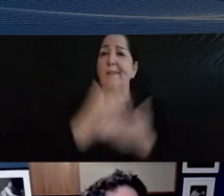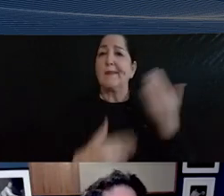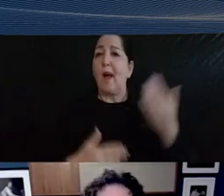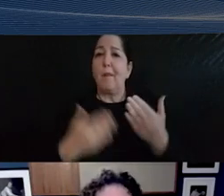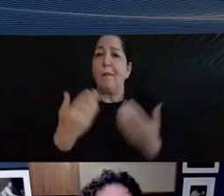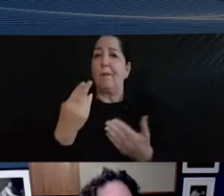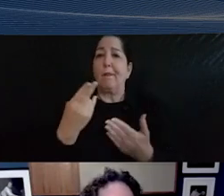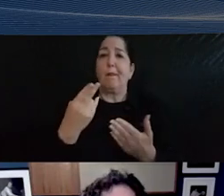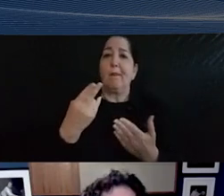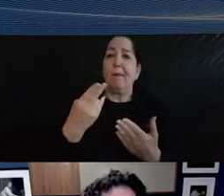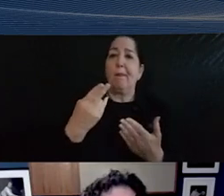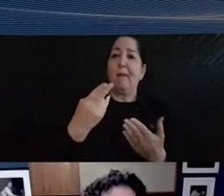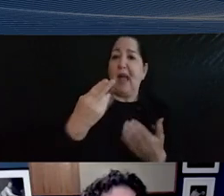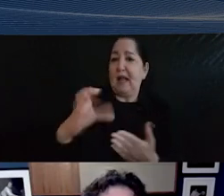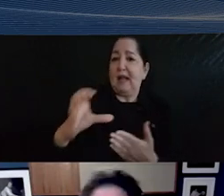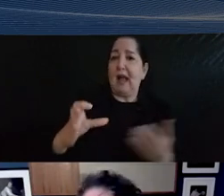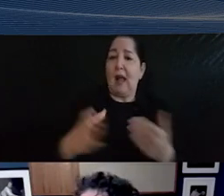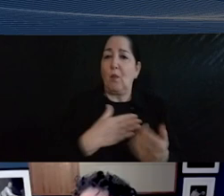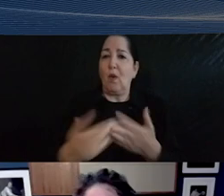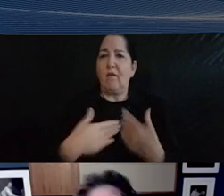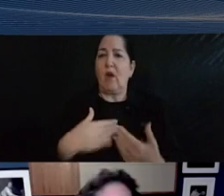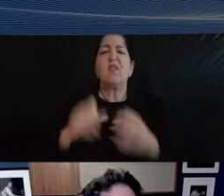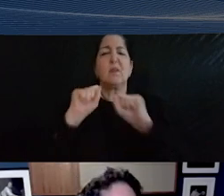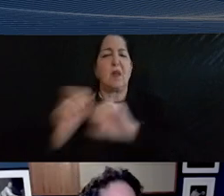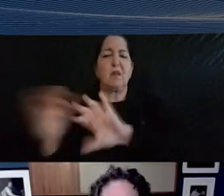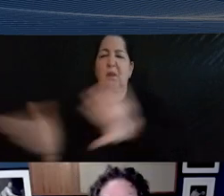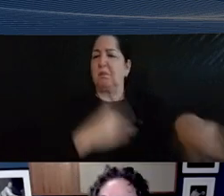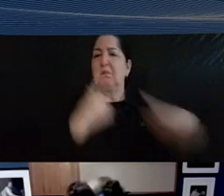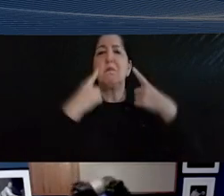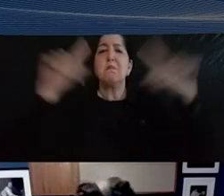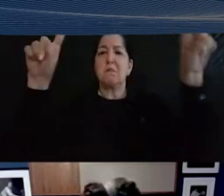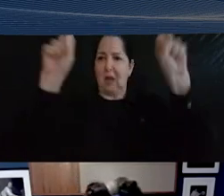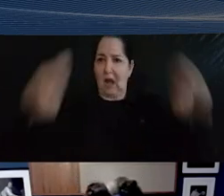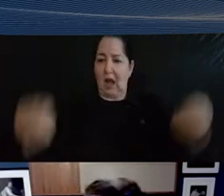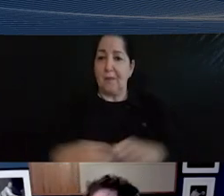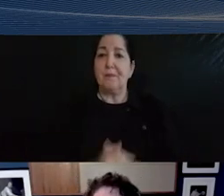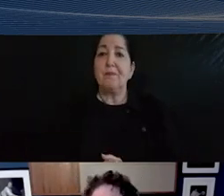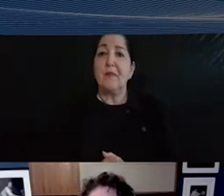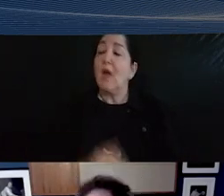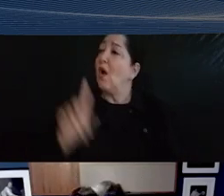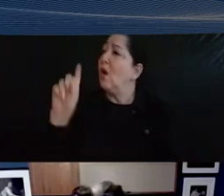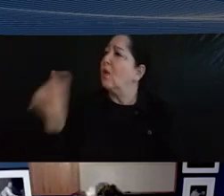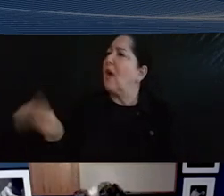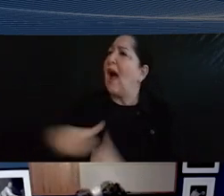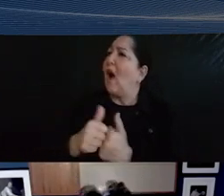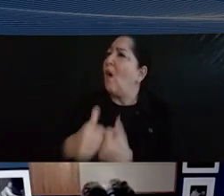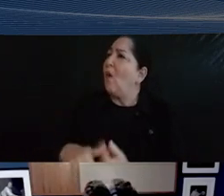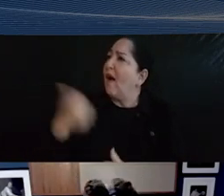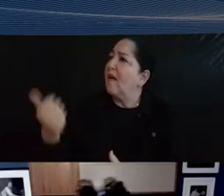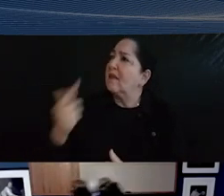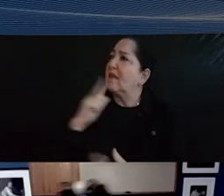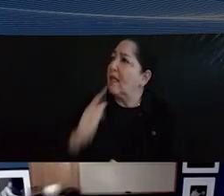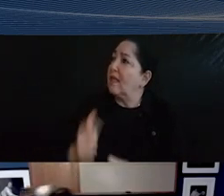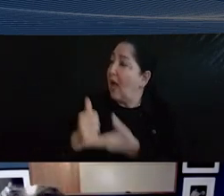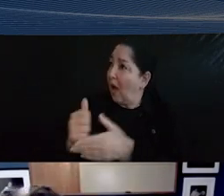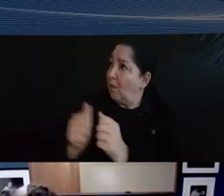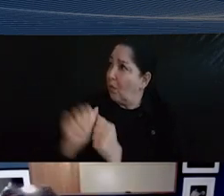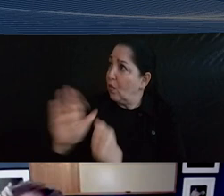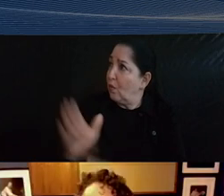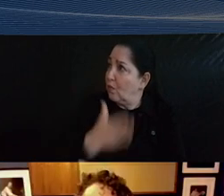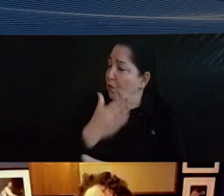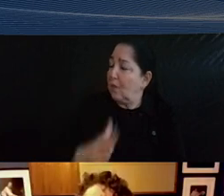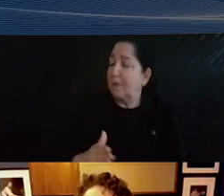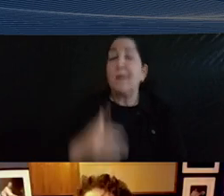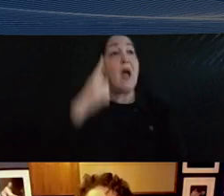obstacle or some hardship you're dealing with physically, that is possible to beat it. How else has it really helped you with your music and stuff like